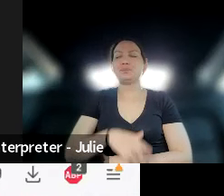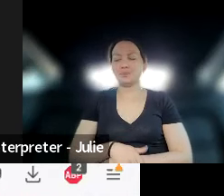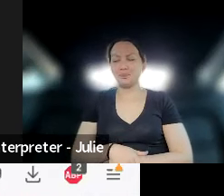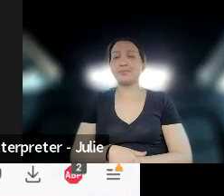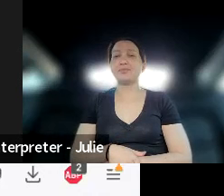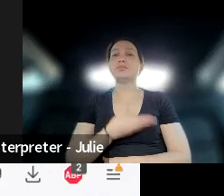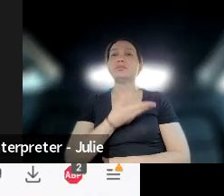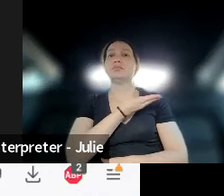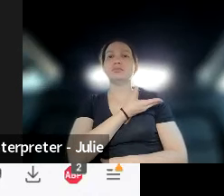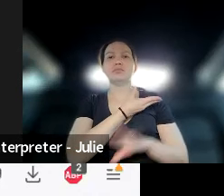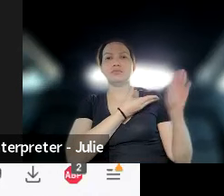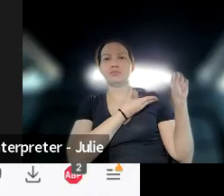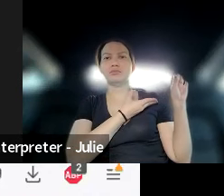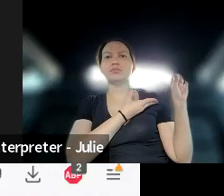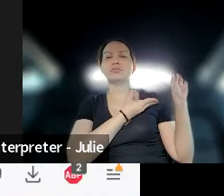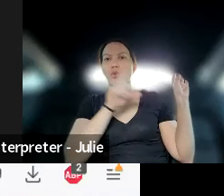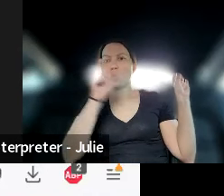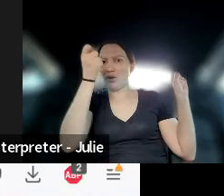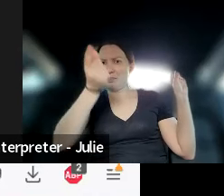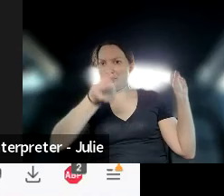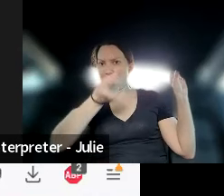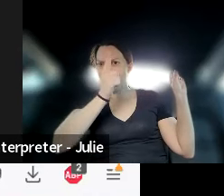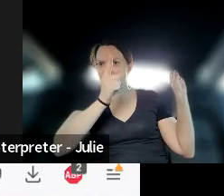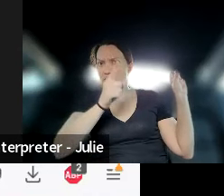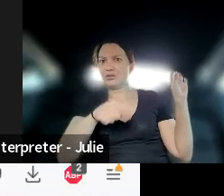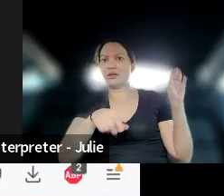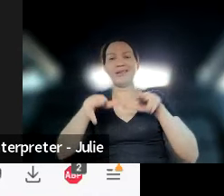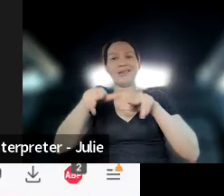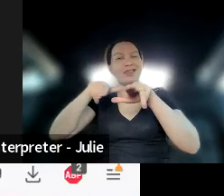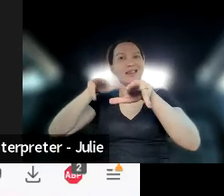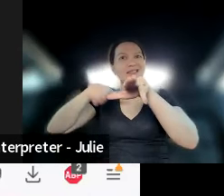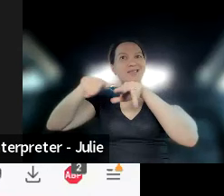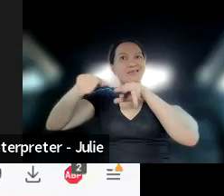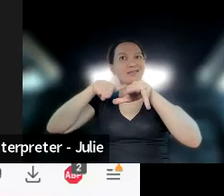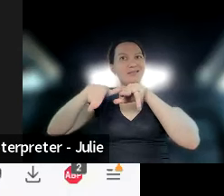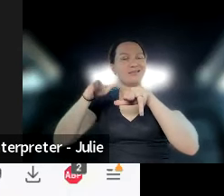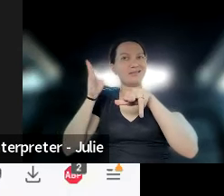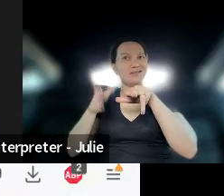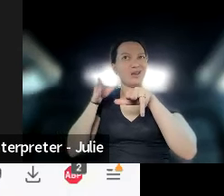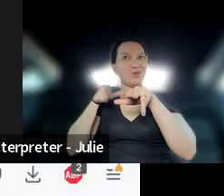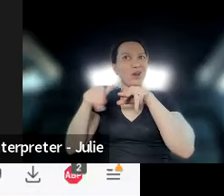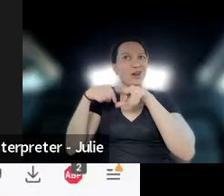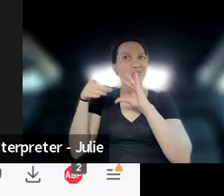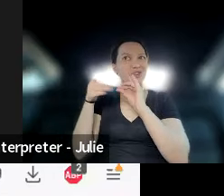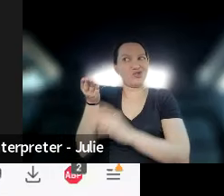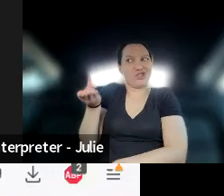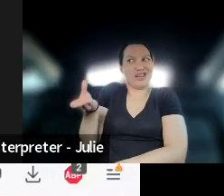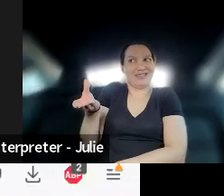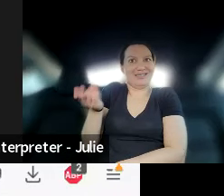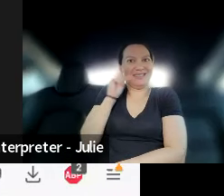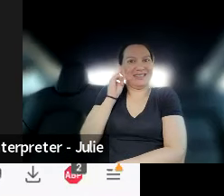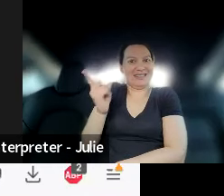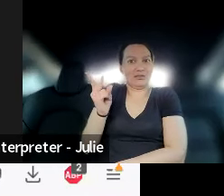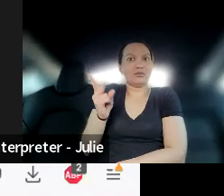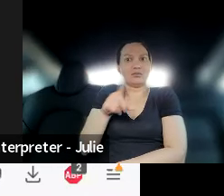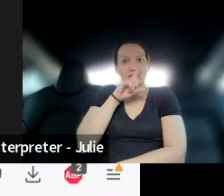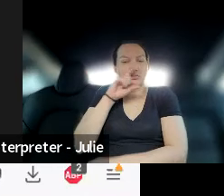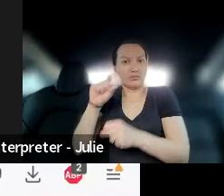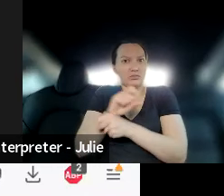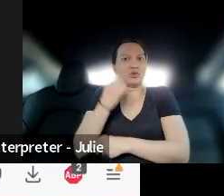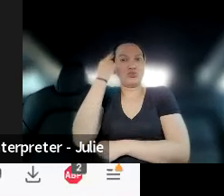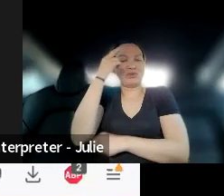is one second. There's the sidewalk I was just mentioning. It's there now. There we go. Skip, that's literally why I have this